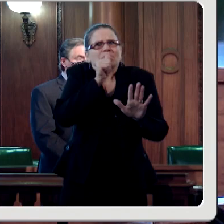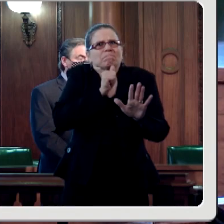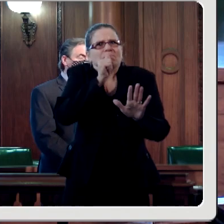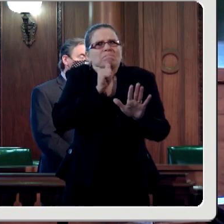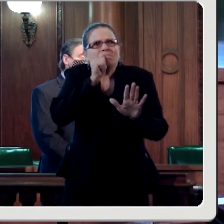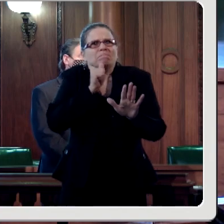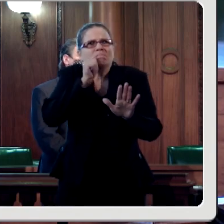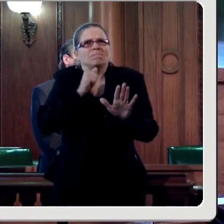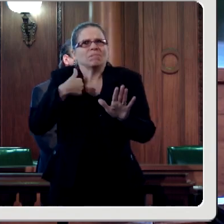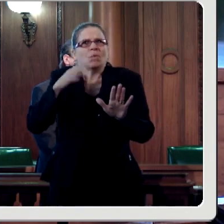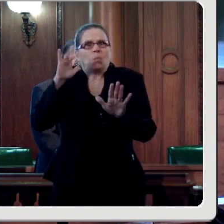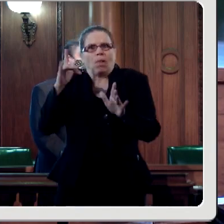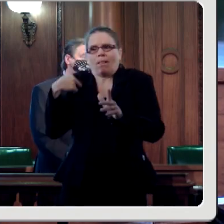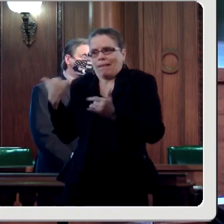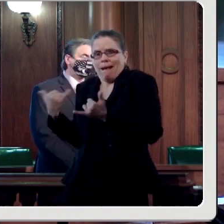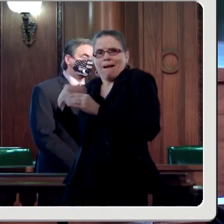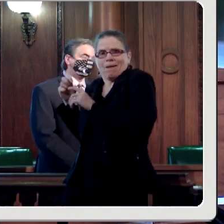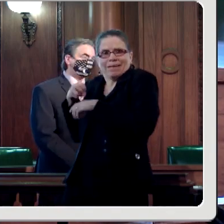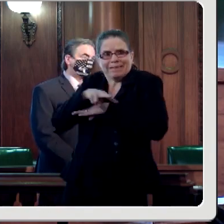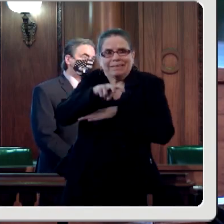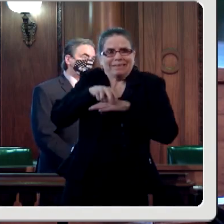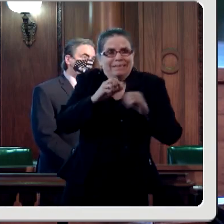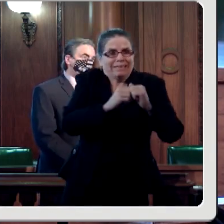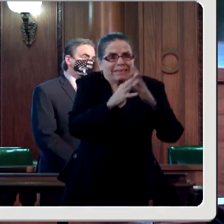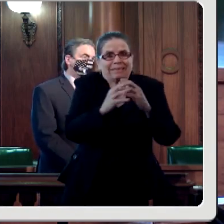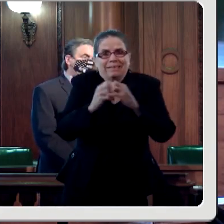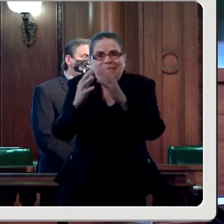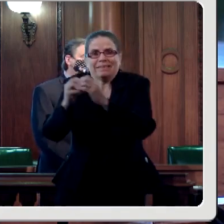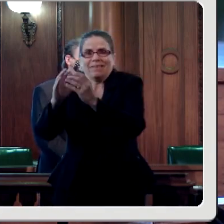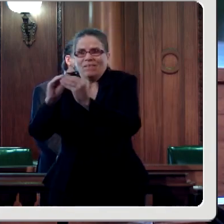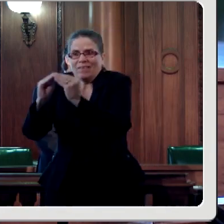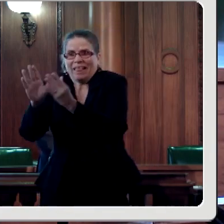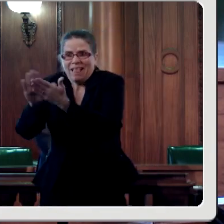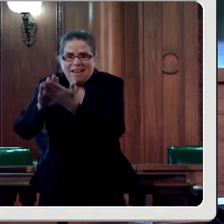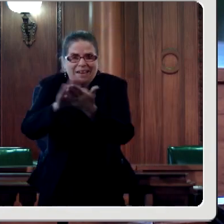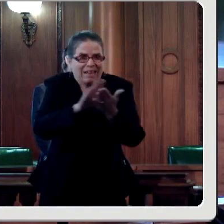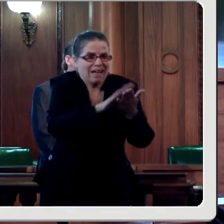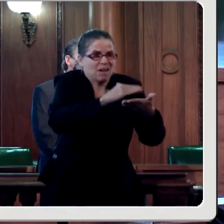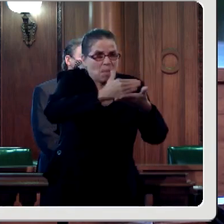with the helpline. We'll get you the help as soon as we possibly can.